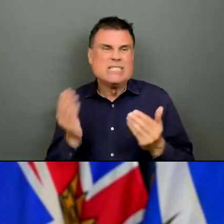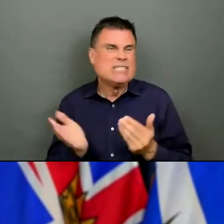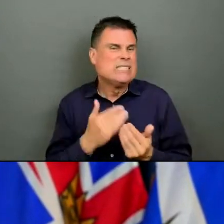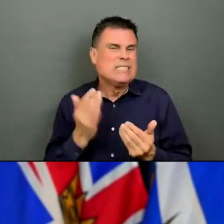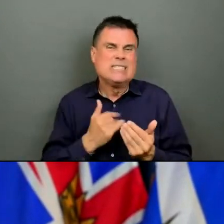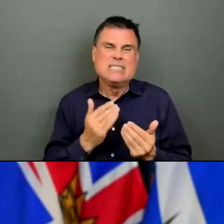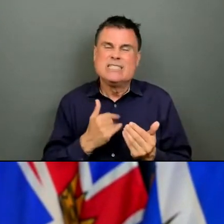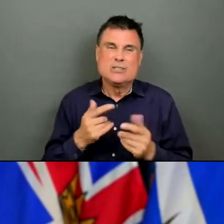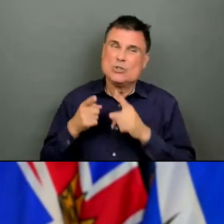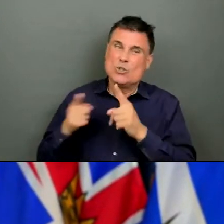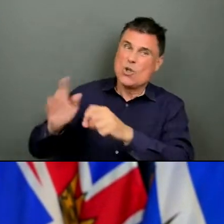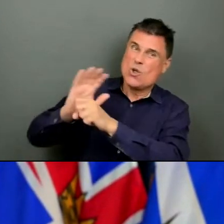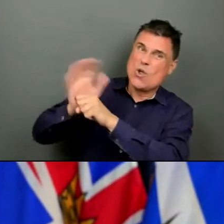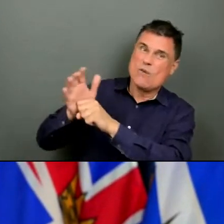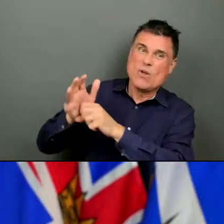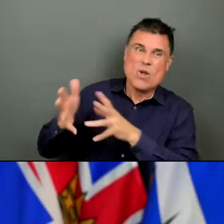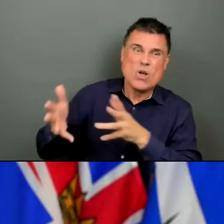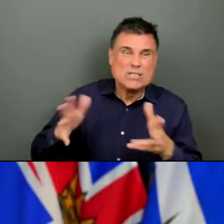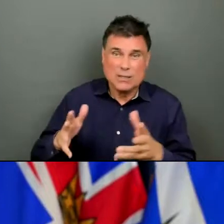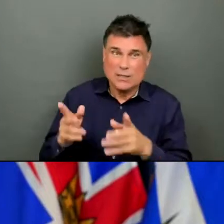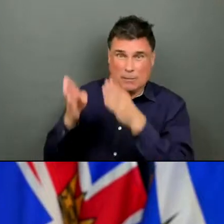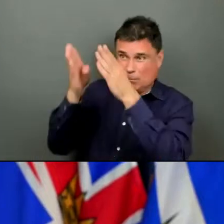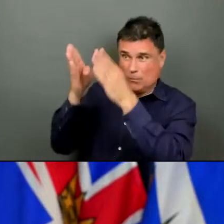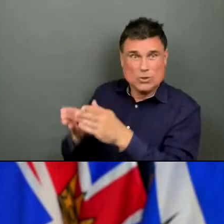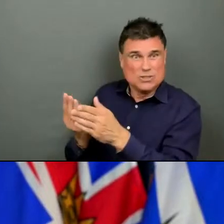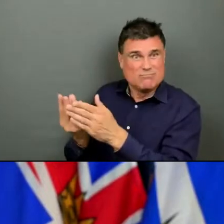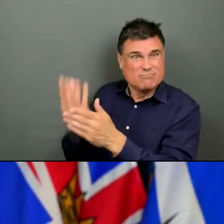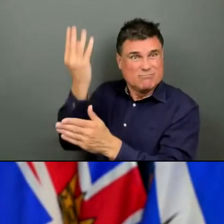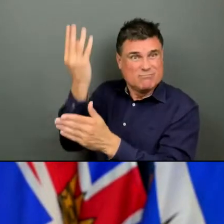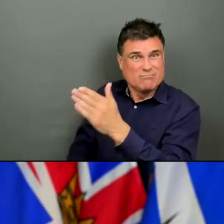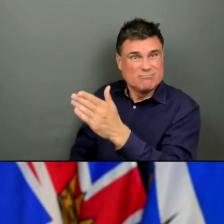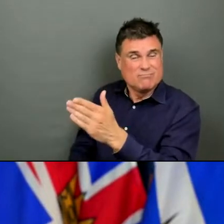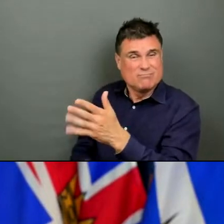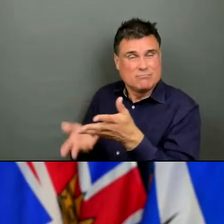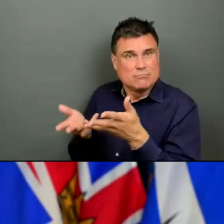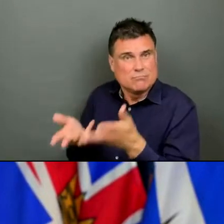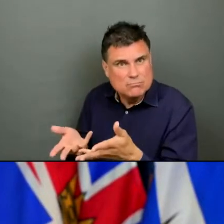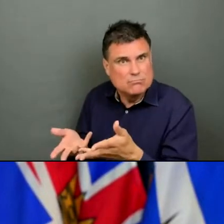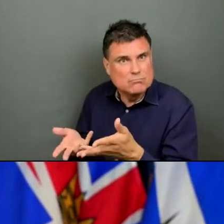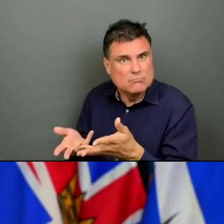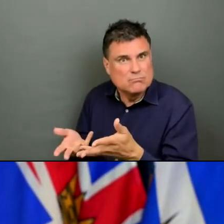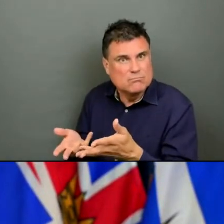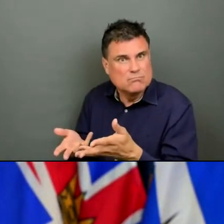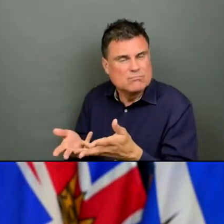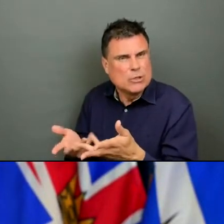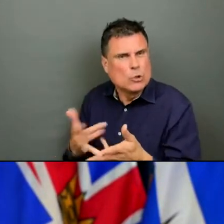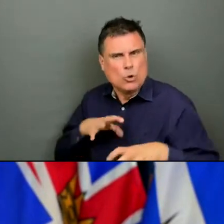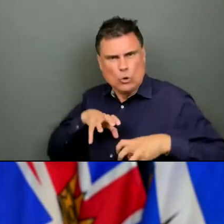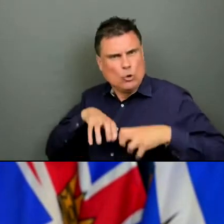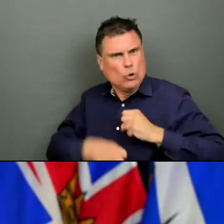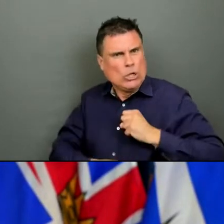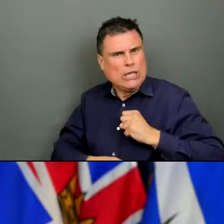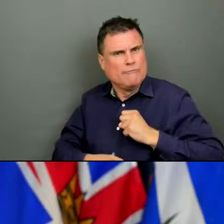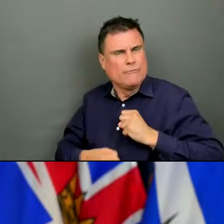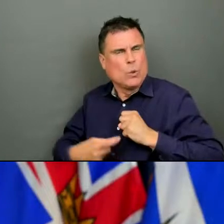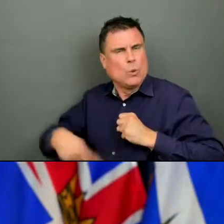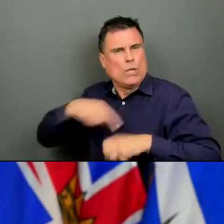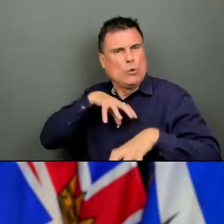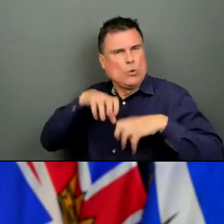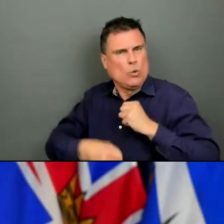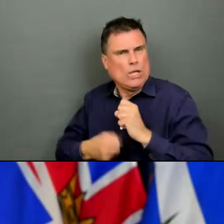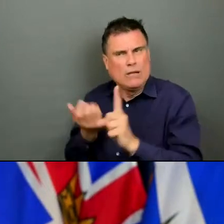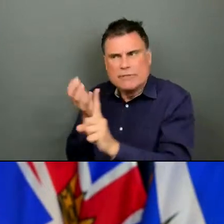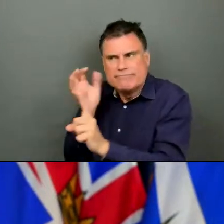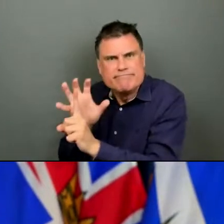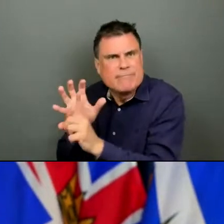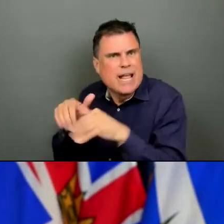linked to COVID-19, and how those families and those friends and those caregivers are grieving, and we grieve with them today. I